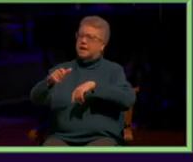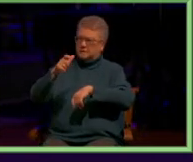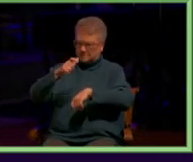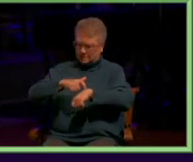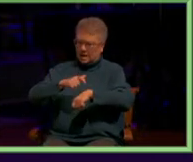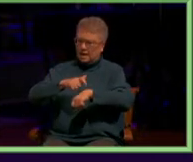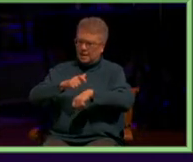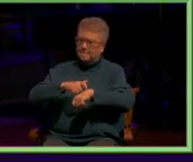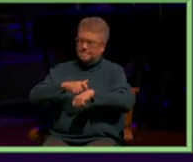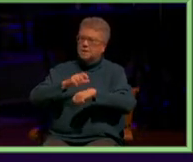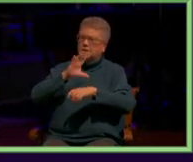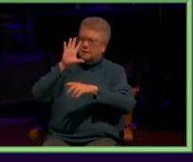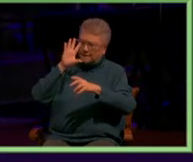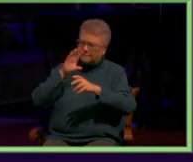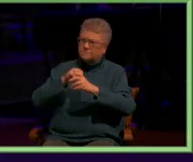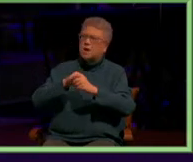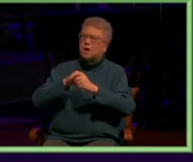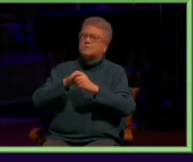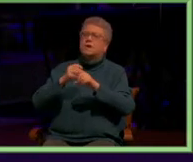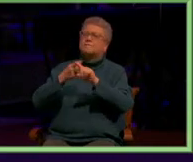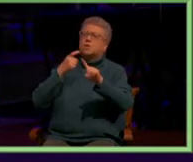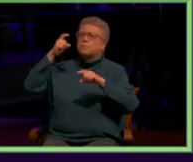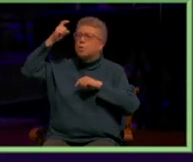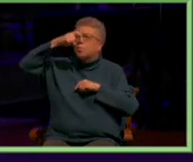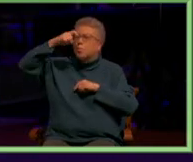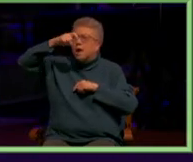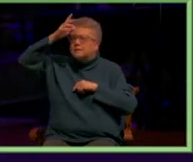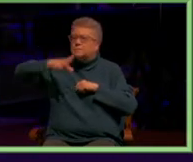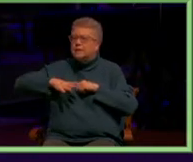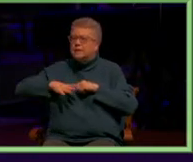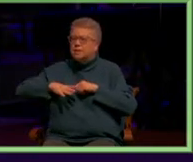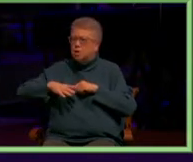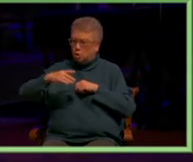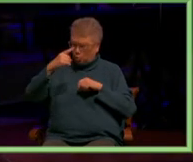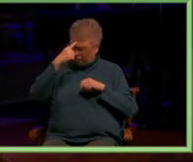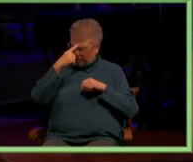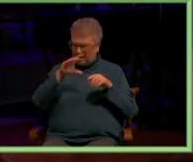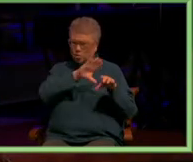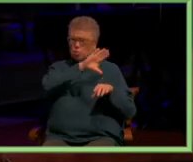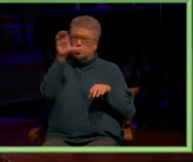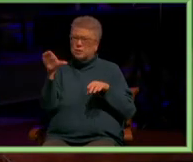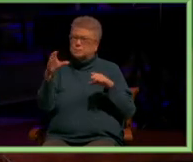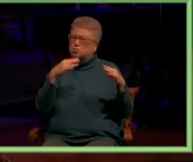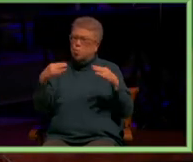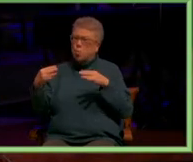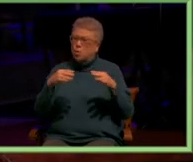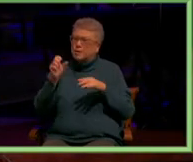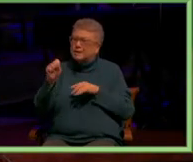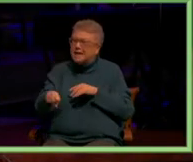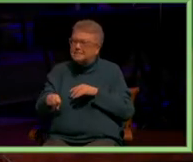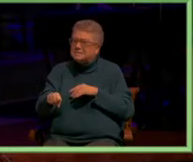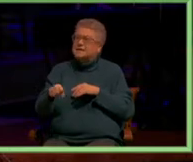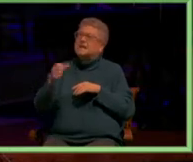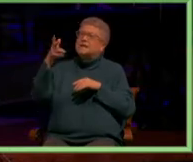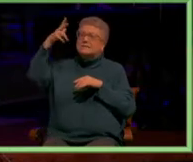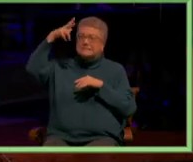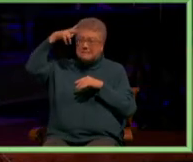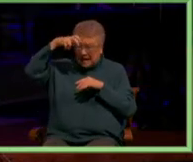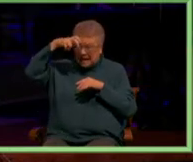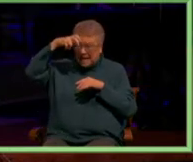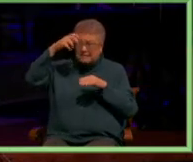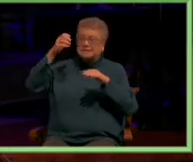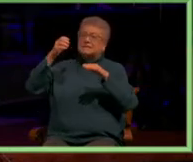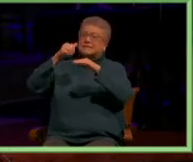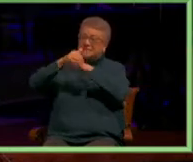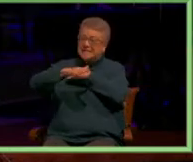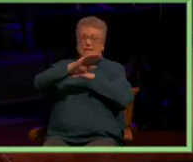ascertained from the wise men." You don't think Christmas was a war? Satan sends his dominion, Herod, to kill all